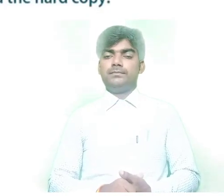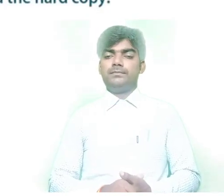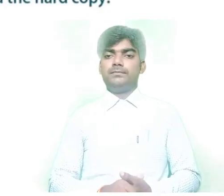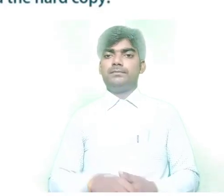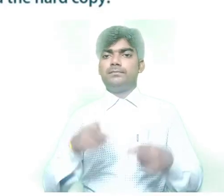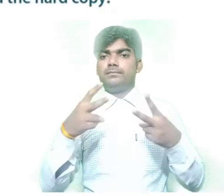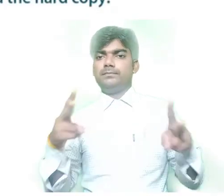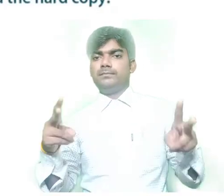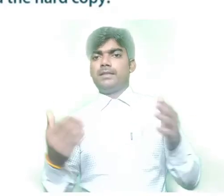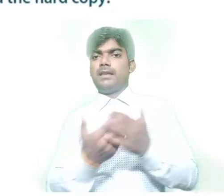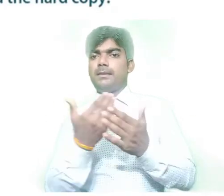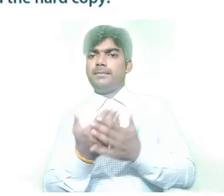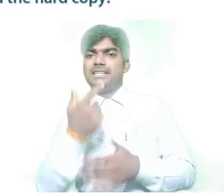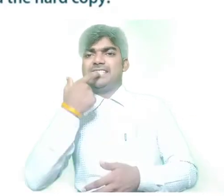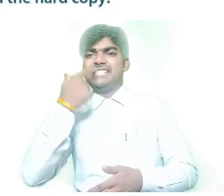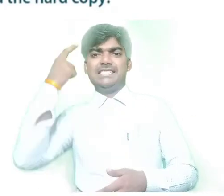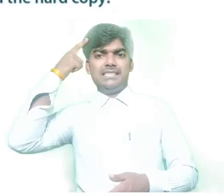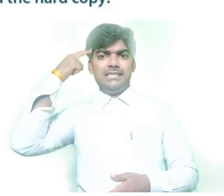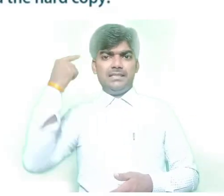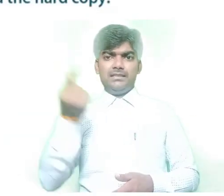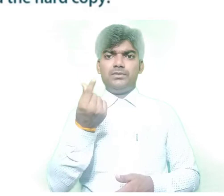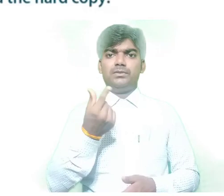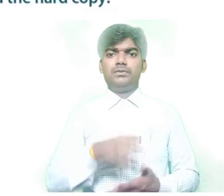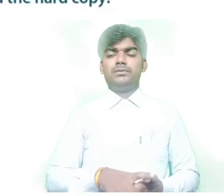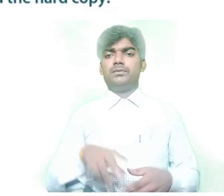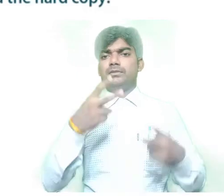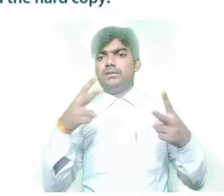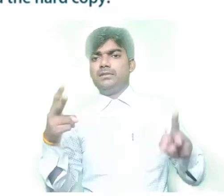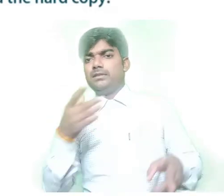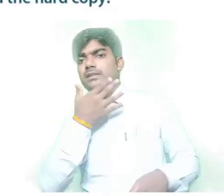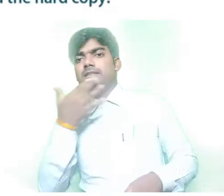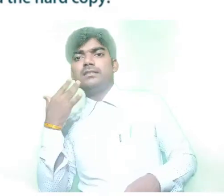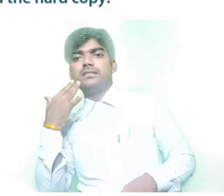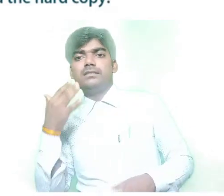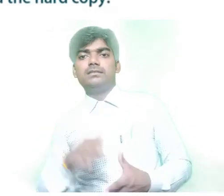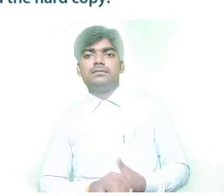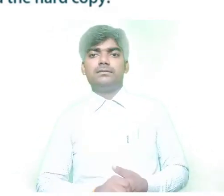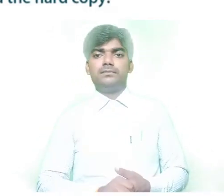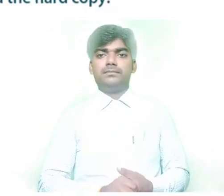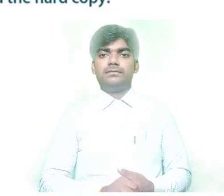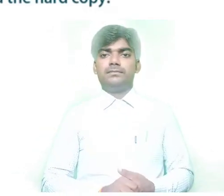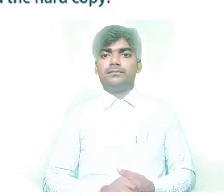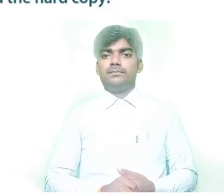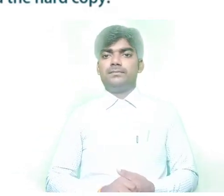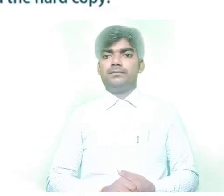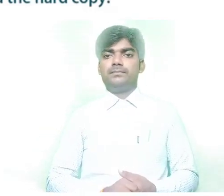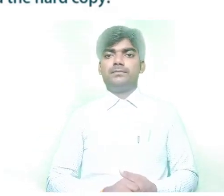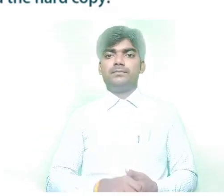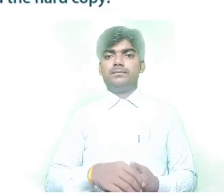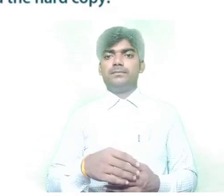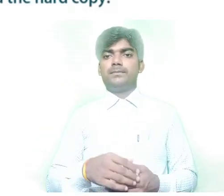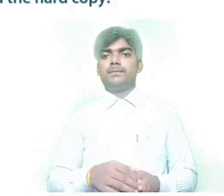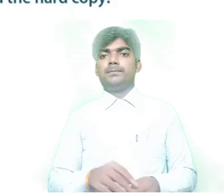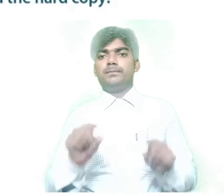of paper. Some printers print only black and white, while some printers can print in colors. The